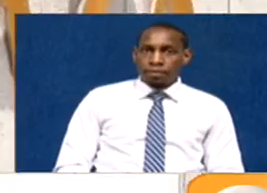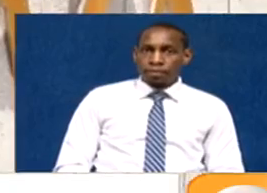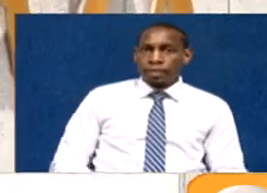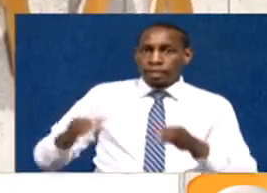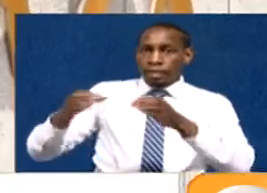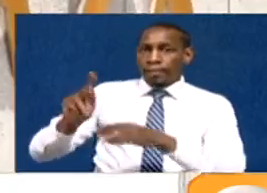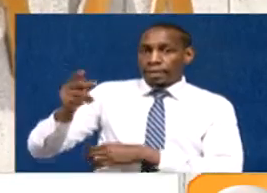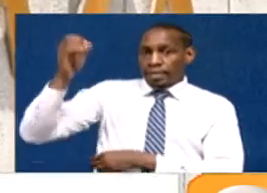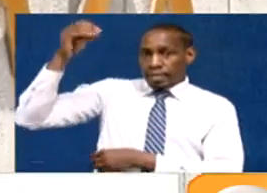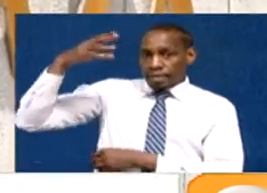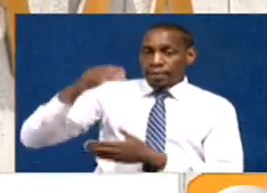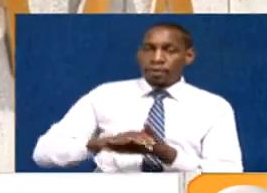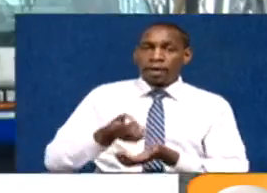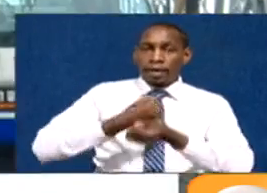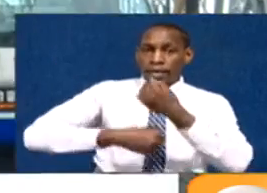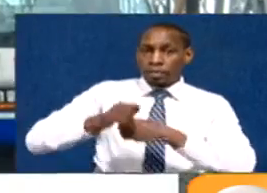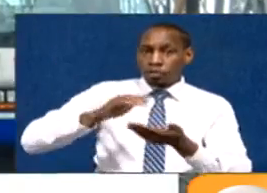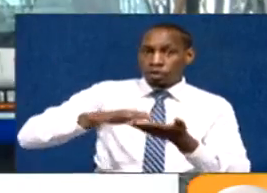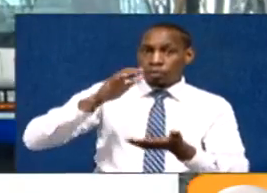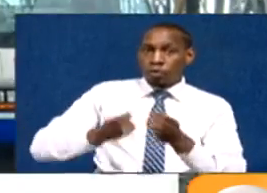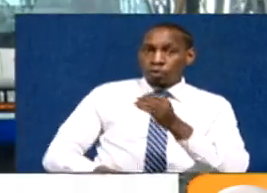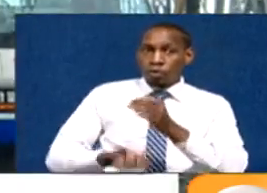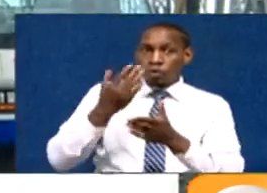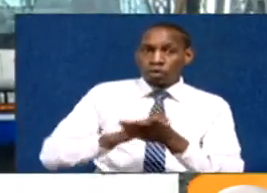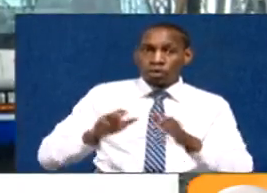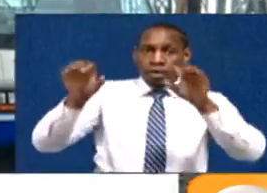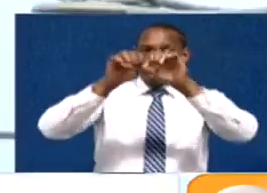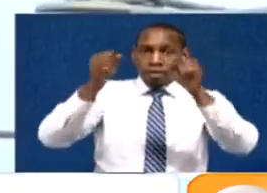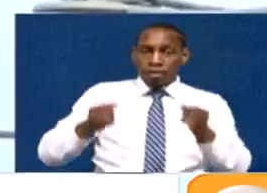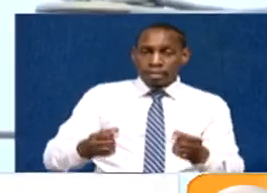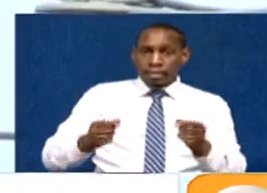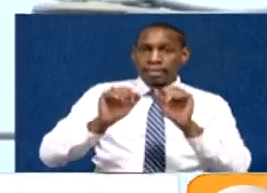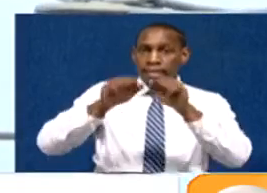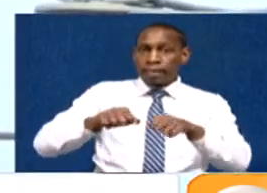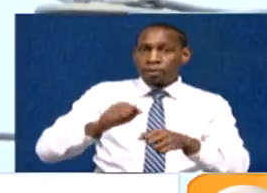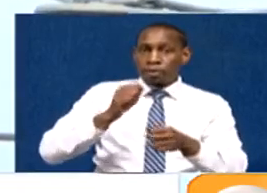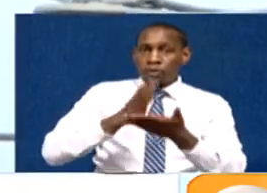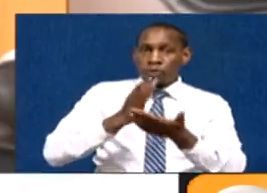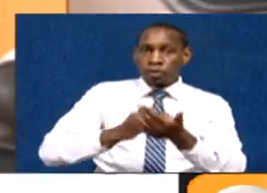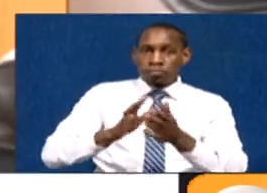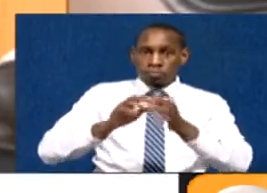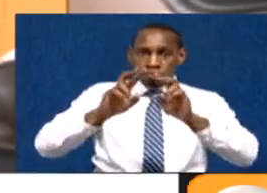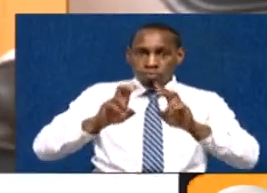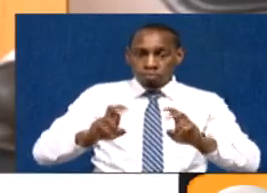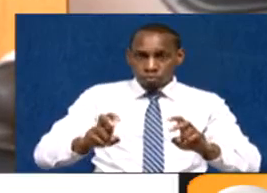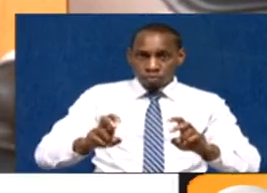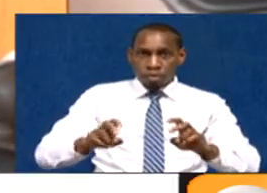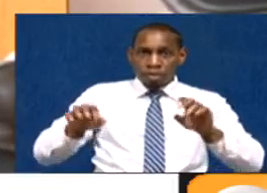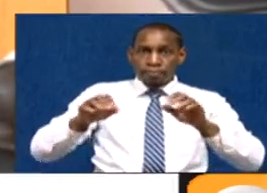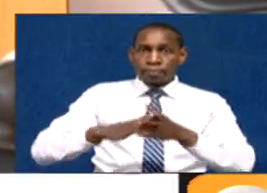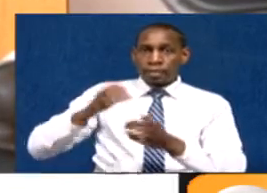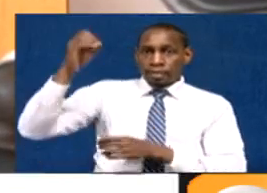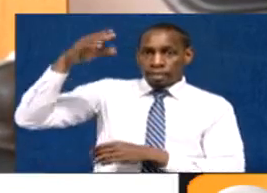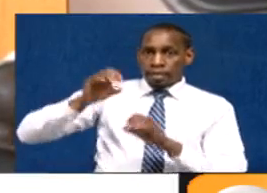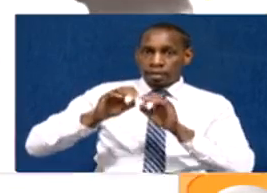Utility firm Kenya Power has moved a step closer in establishing a system that will enable it to track electricity system loss through